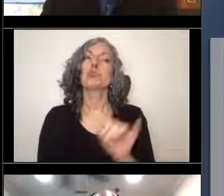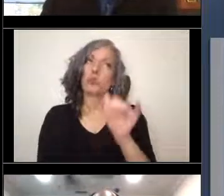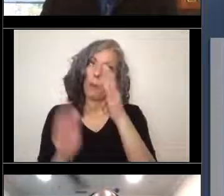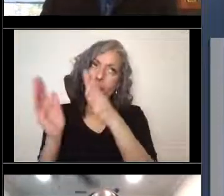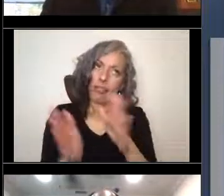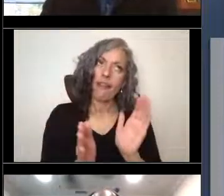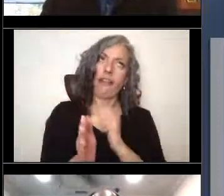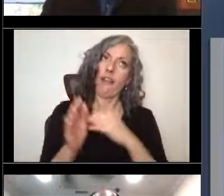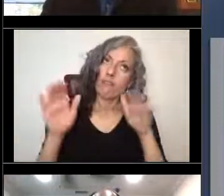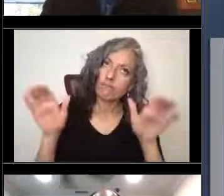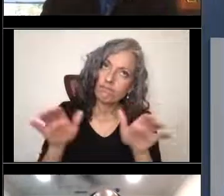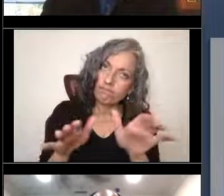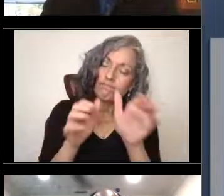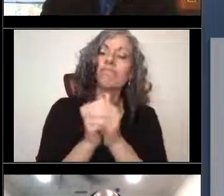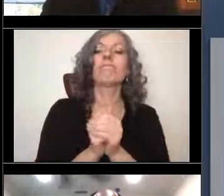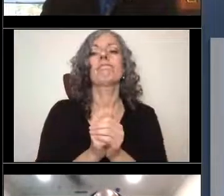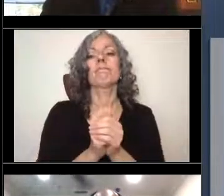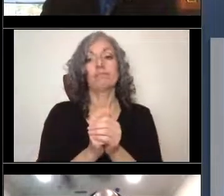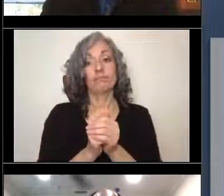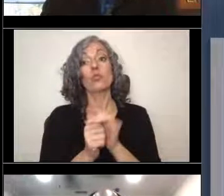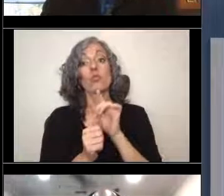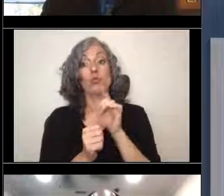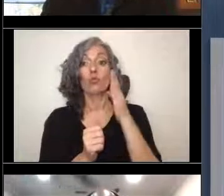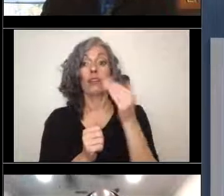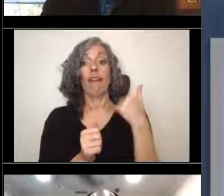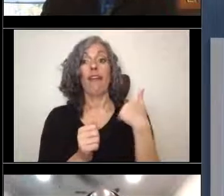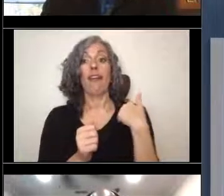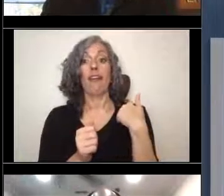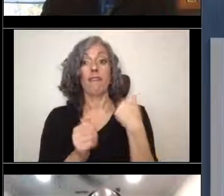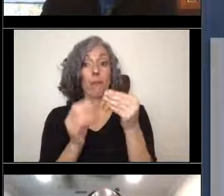so we'll certainly have more to share moving forward.